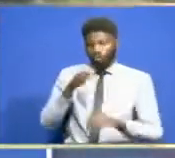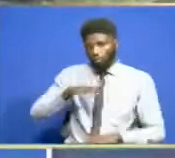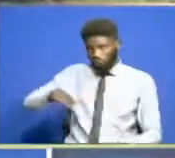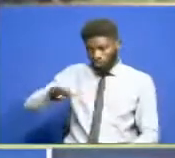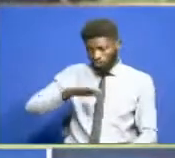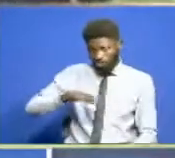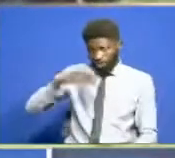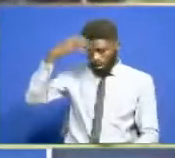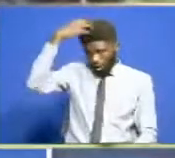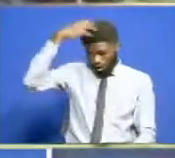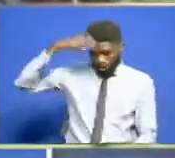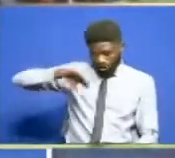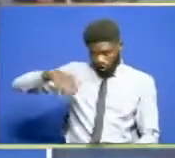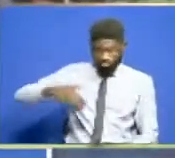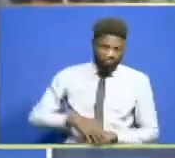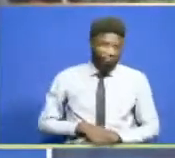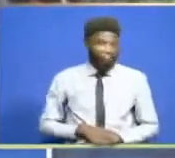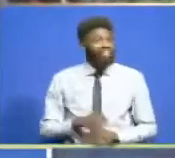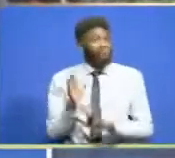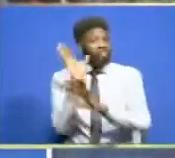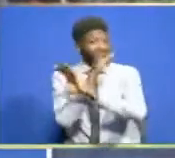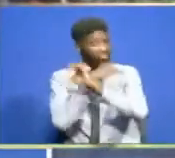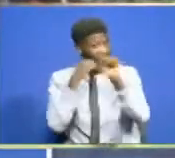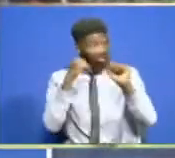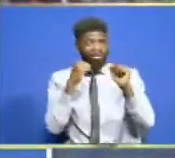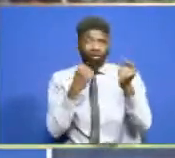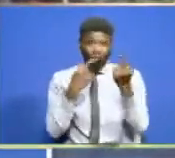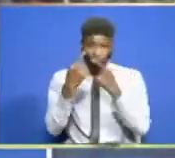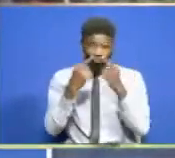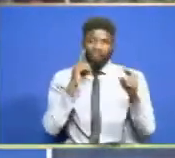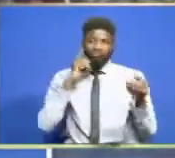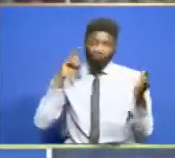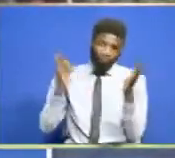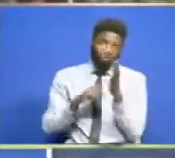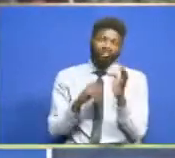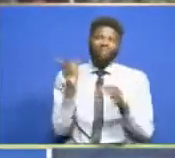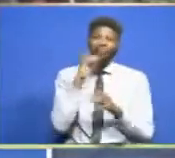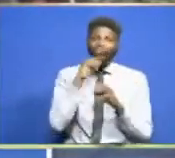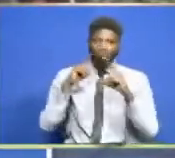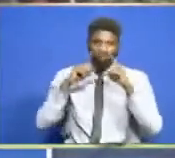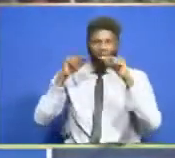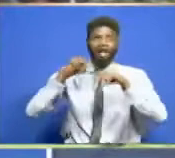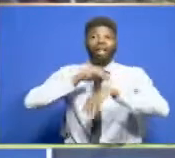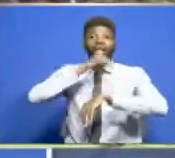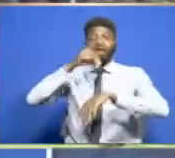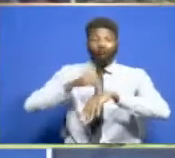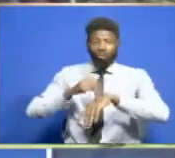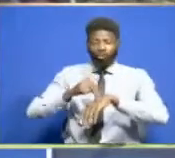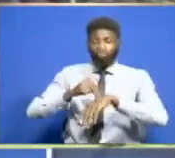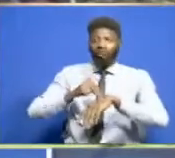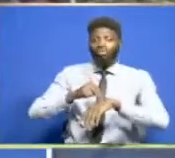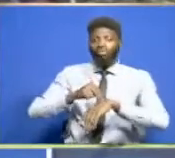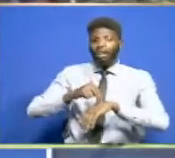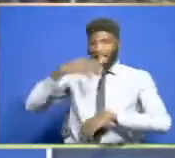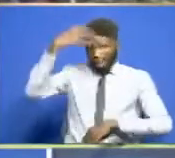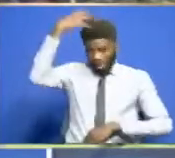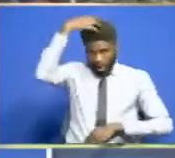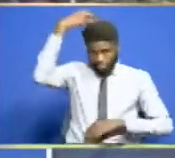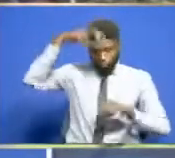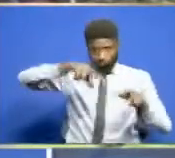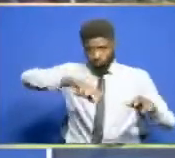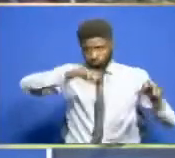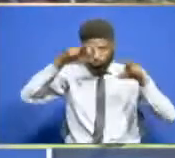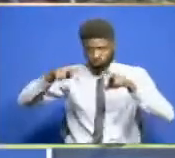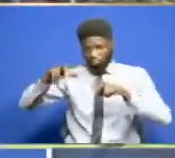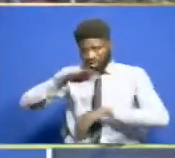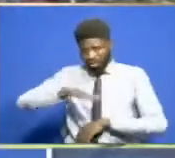that the president have noted and have told the whole nation that Lamu Port is progressing very well. The first